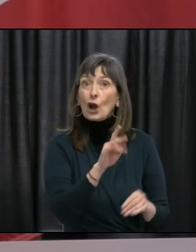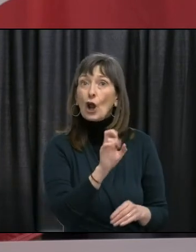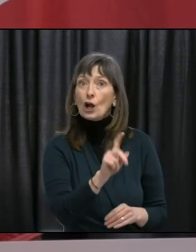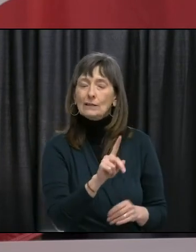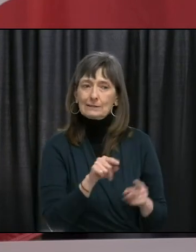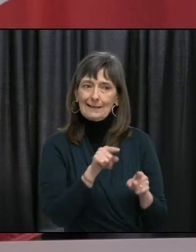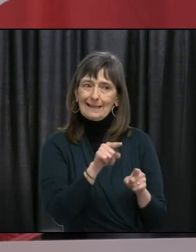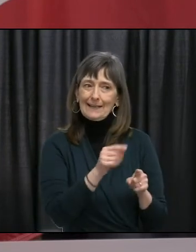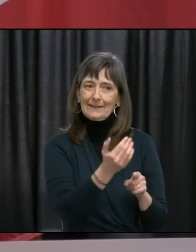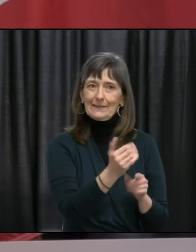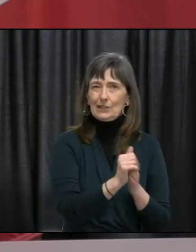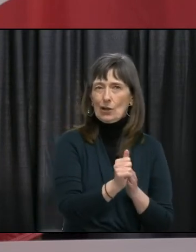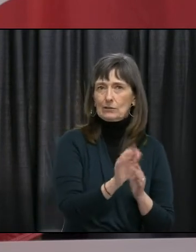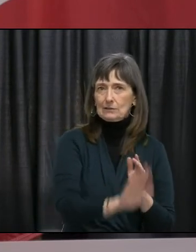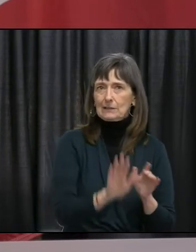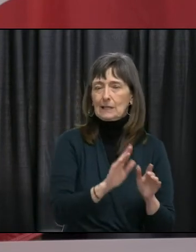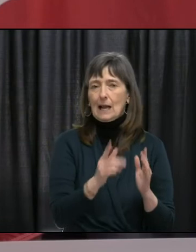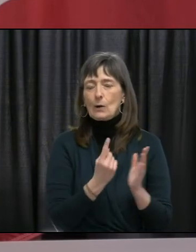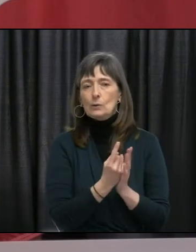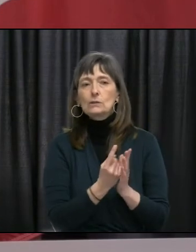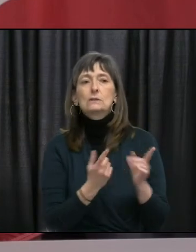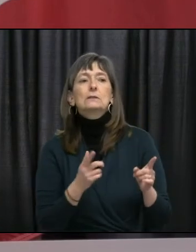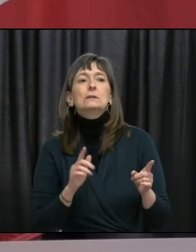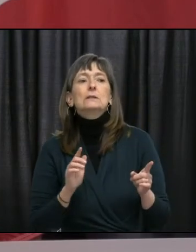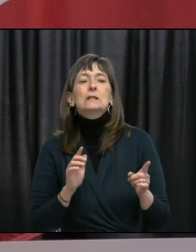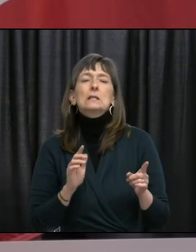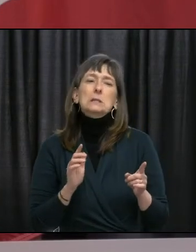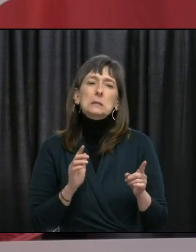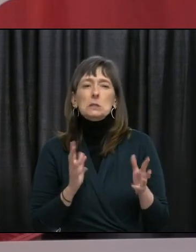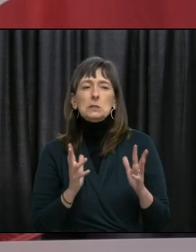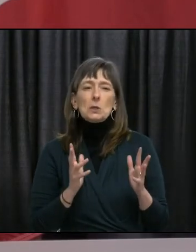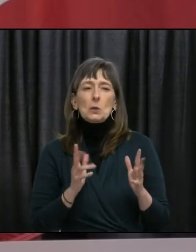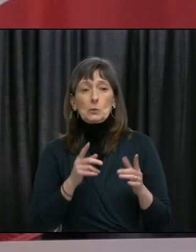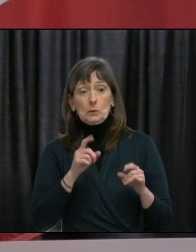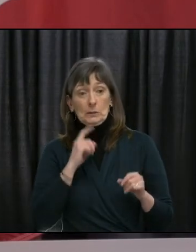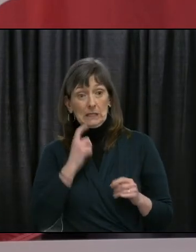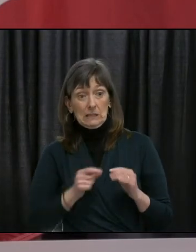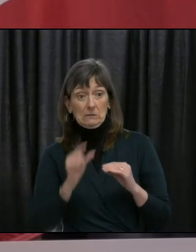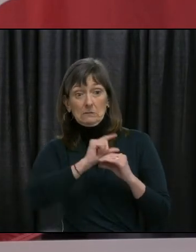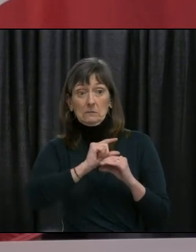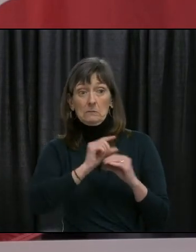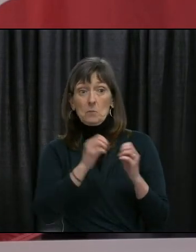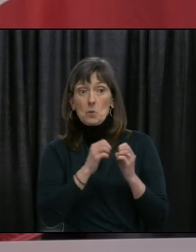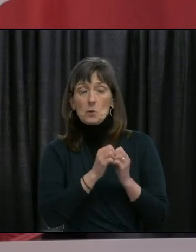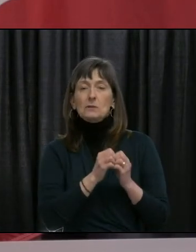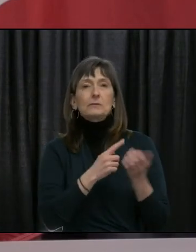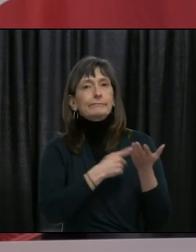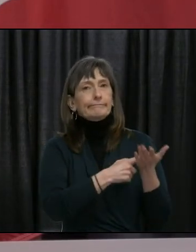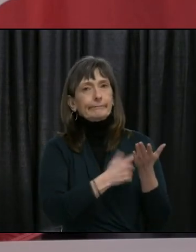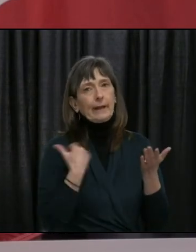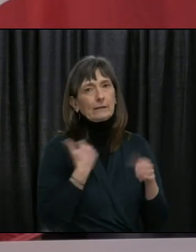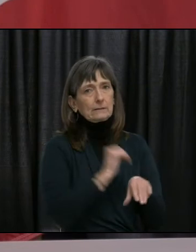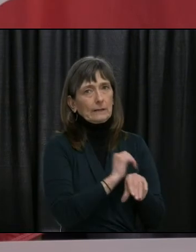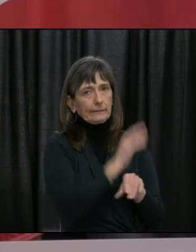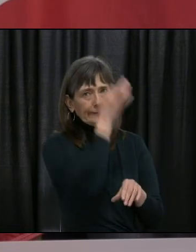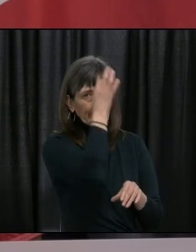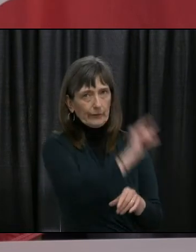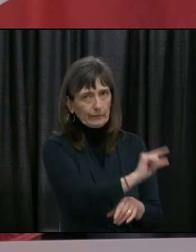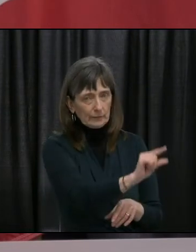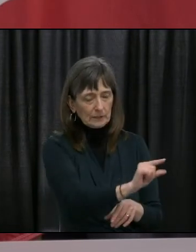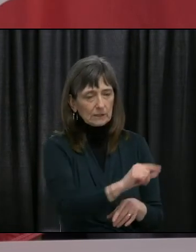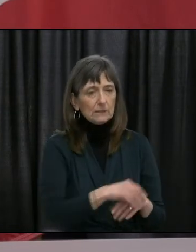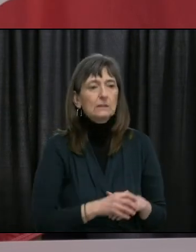work that would need to be done on this, but at the very high level, this is where, with the information that was discussed last night. So if